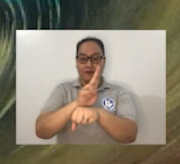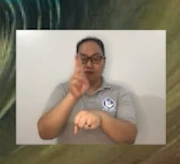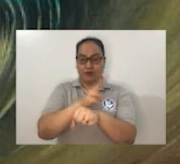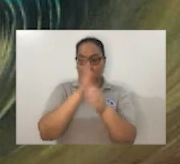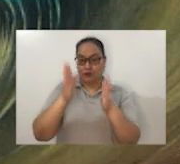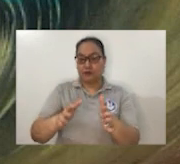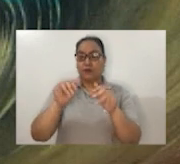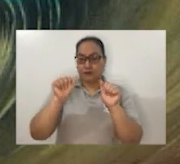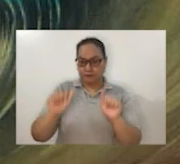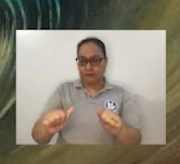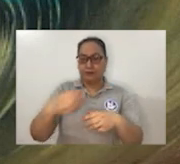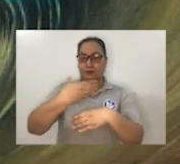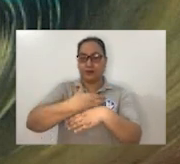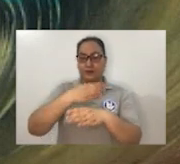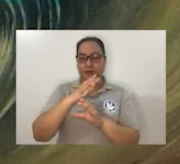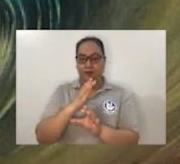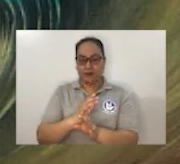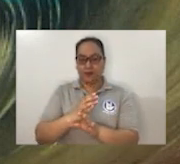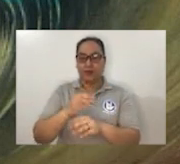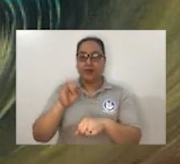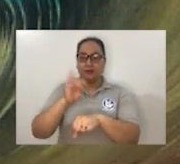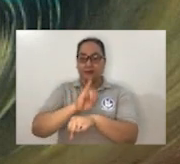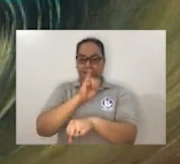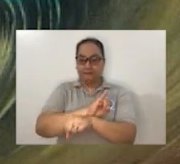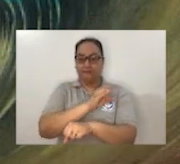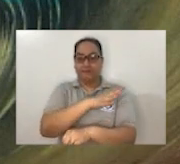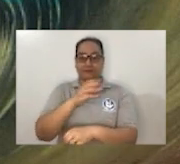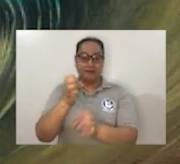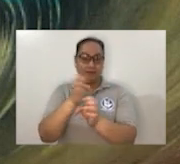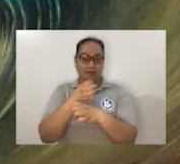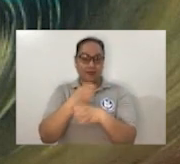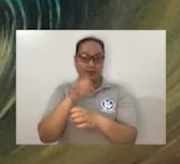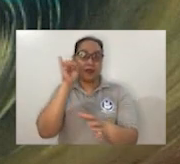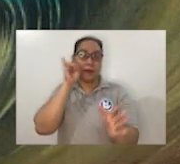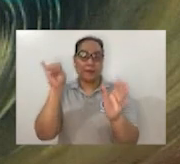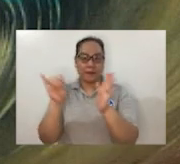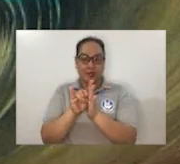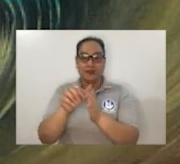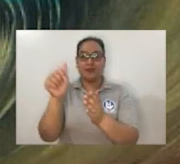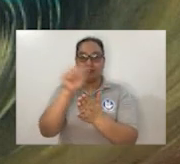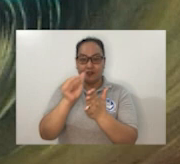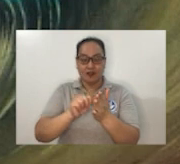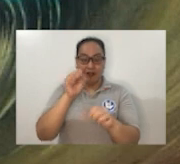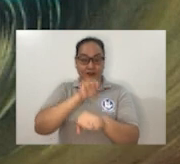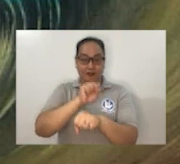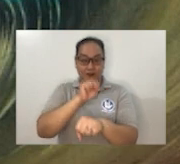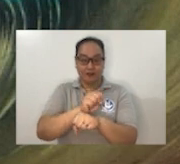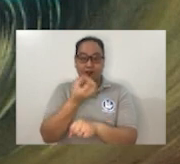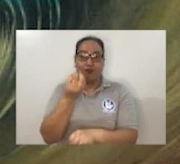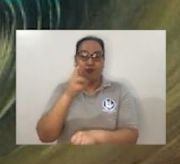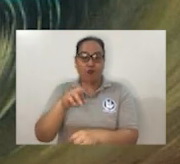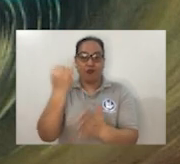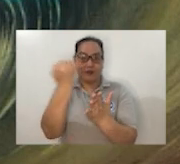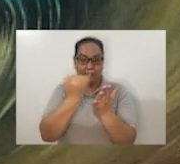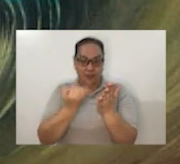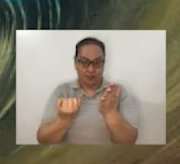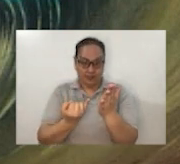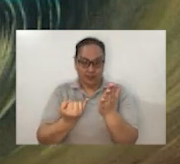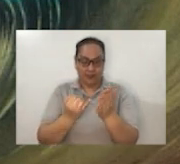the ability to create, to enhance, or to edit an image, an artwork, or an